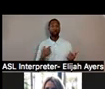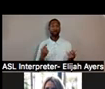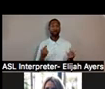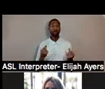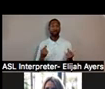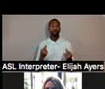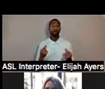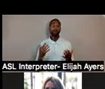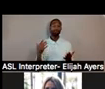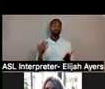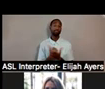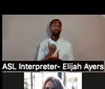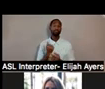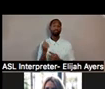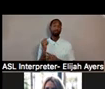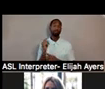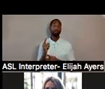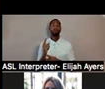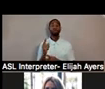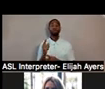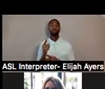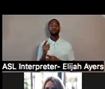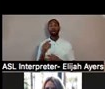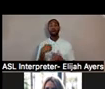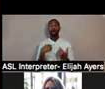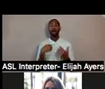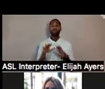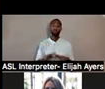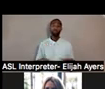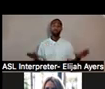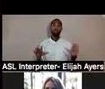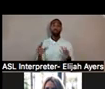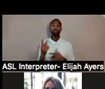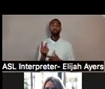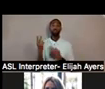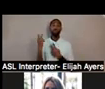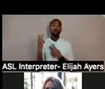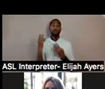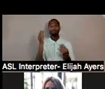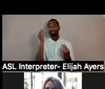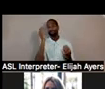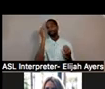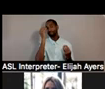few more moments just to have some space to reflect, process, kind of